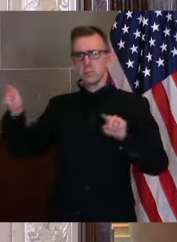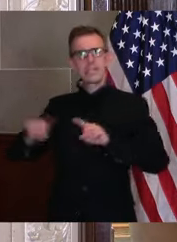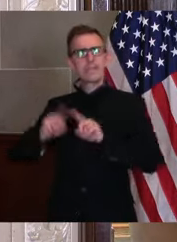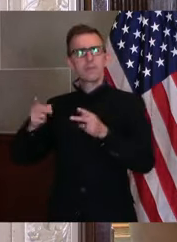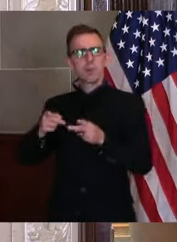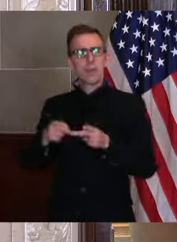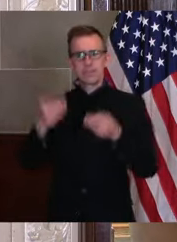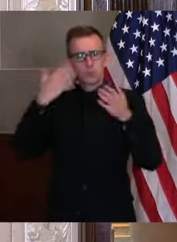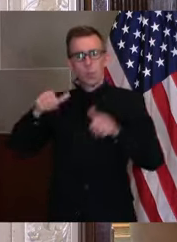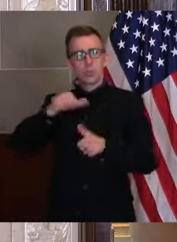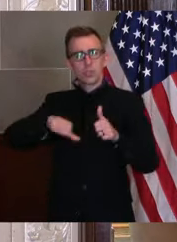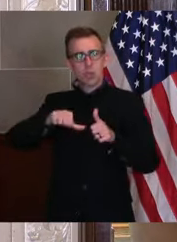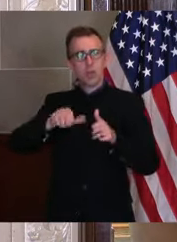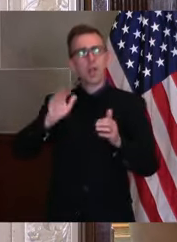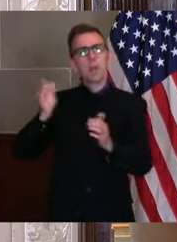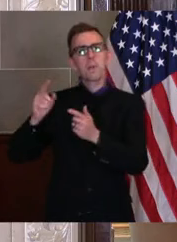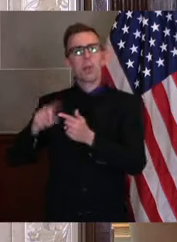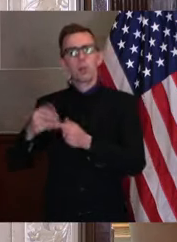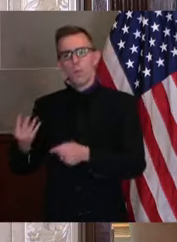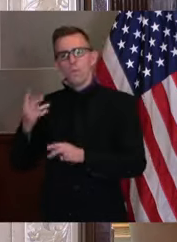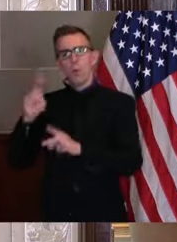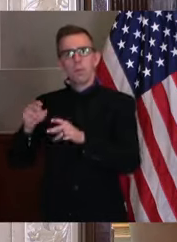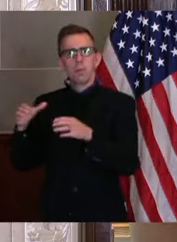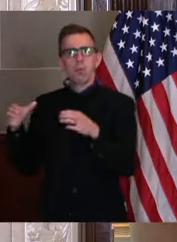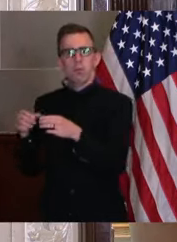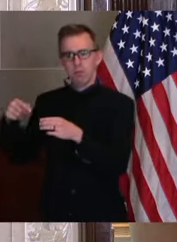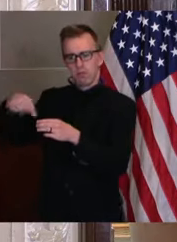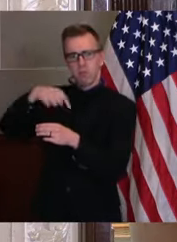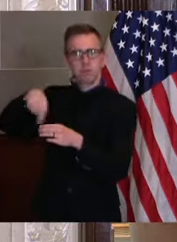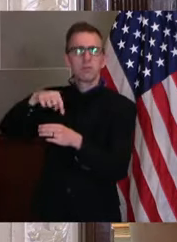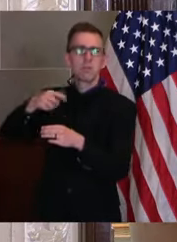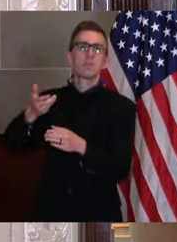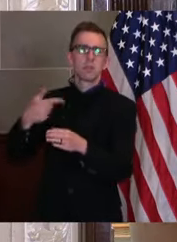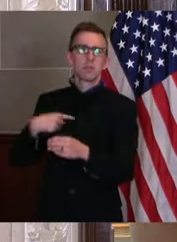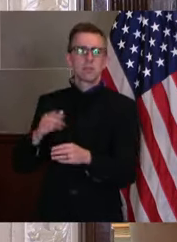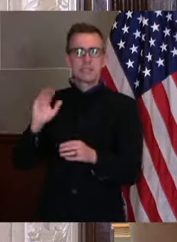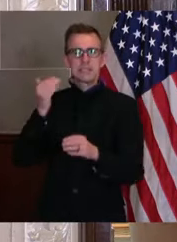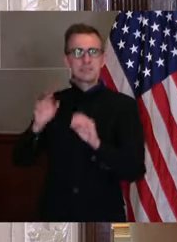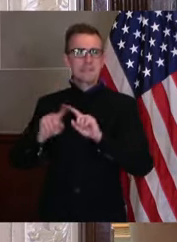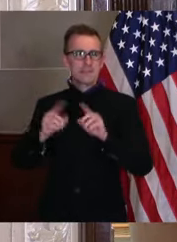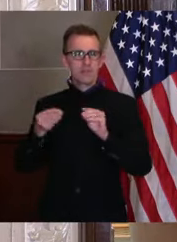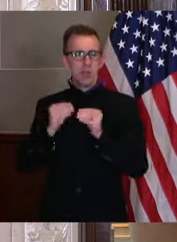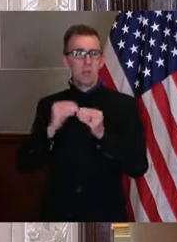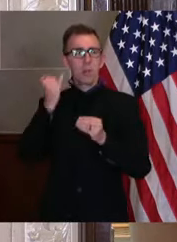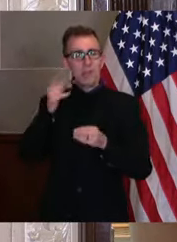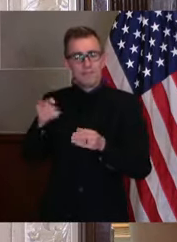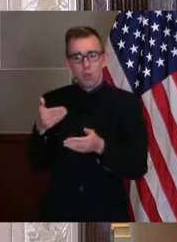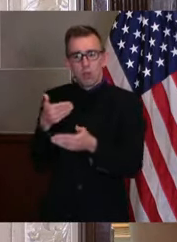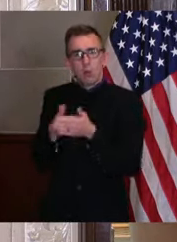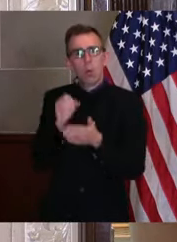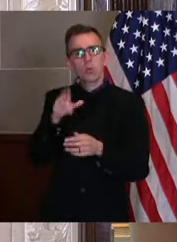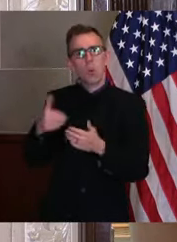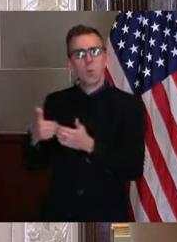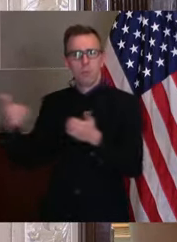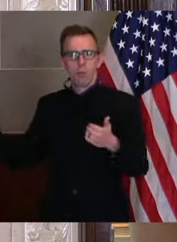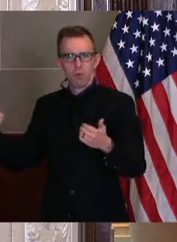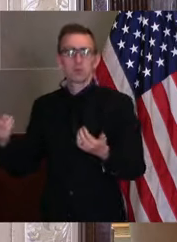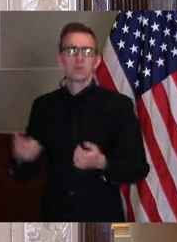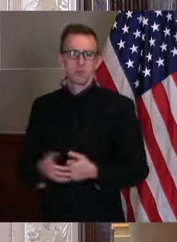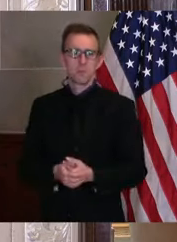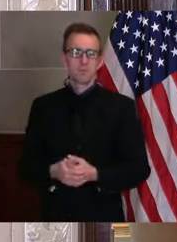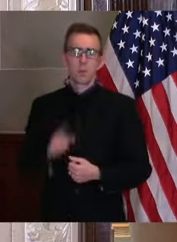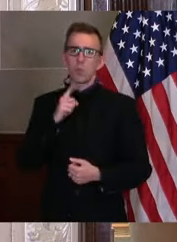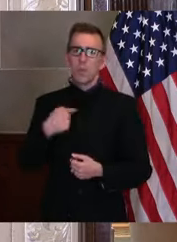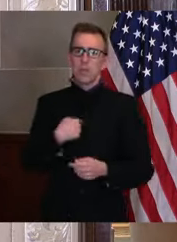positive versus 4 patients in one facility. We interpret those differently. So, but to your point, we're watching those